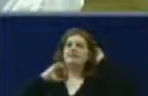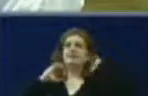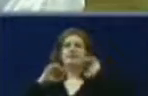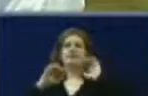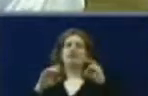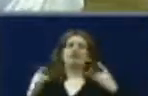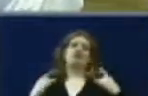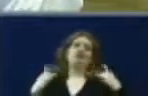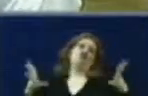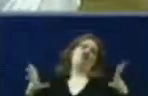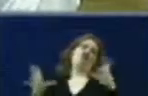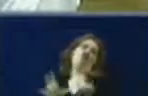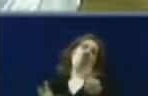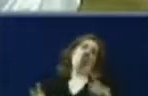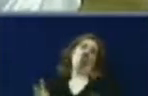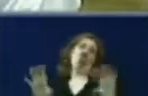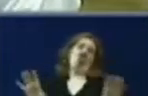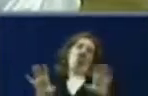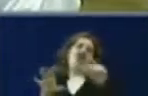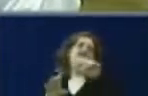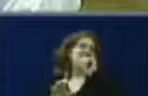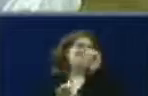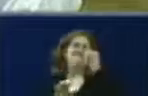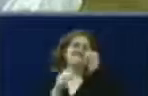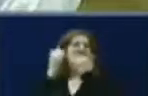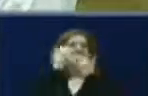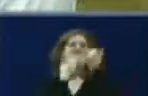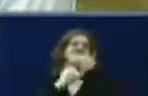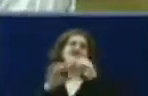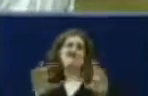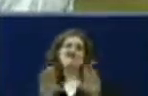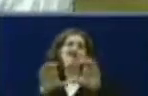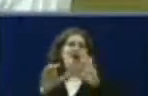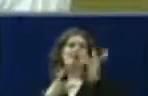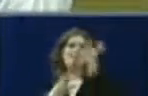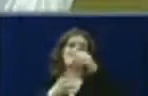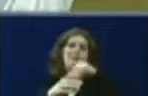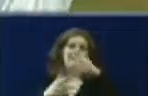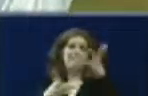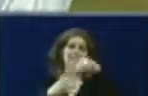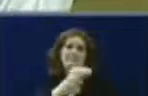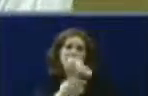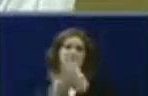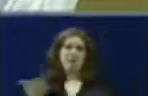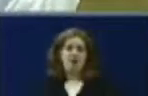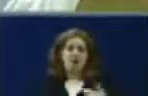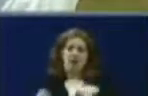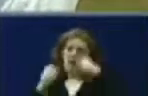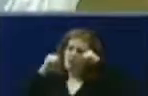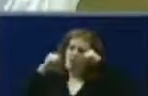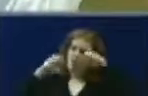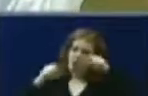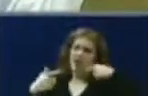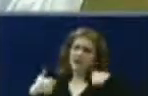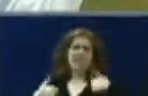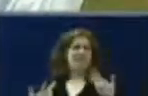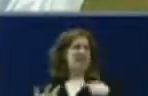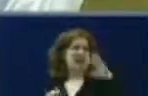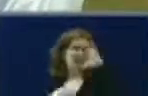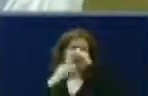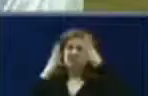quasi-interacting, dysfunctional parts. It's amazing to me, as a stranger to this